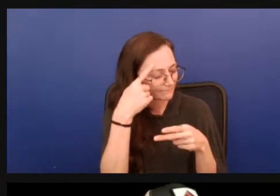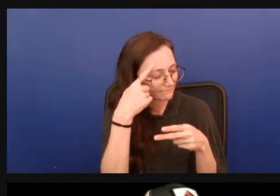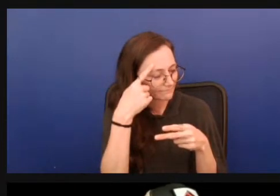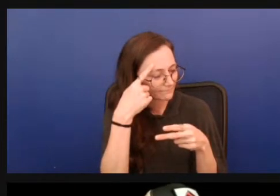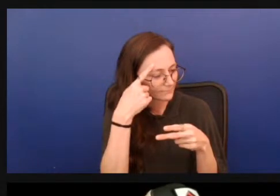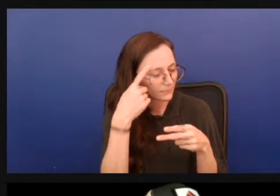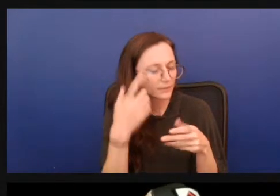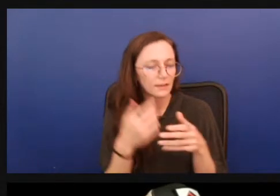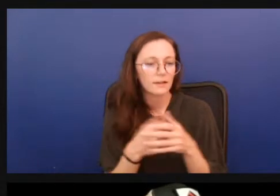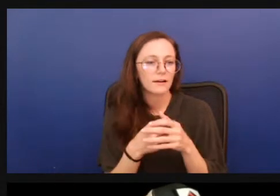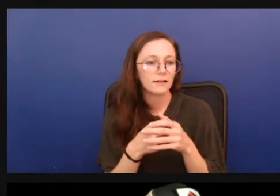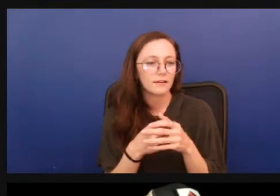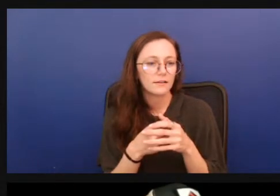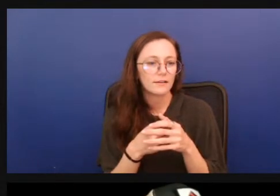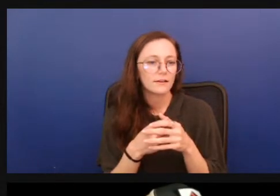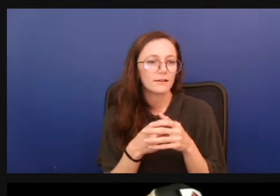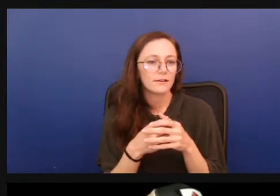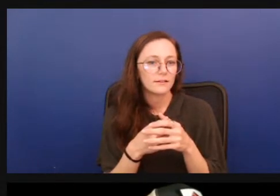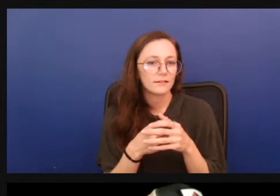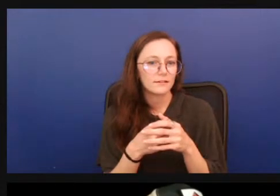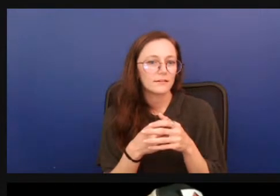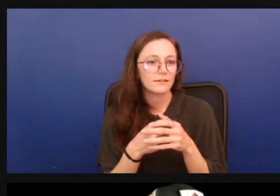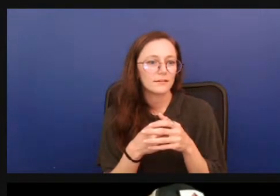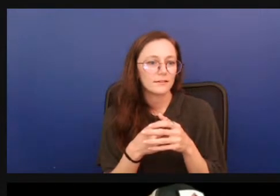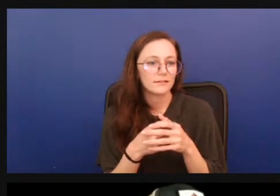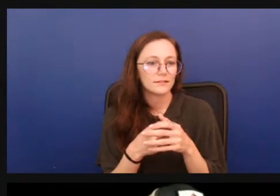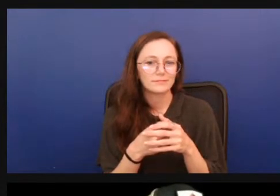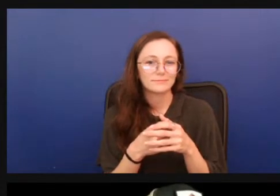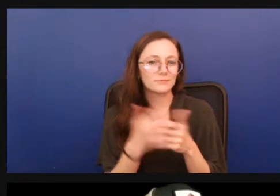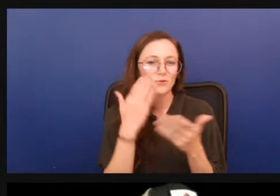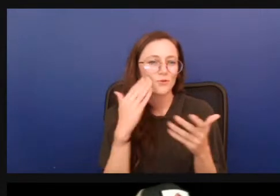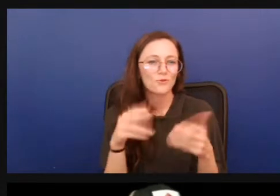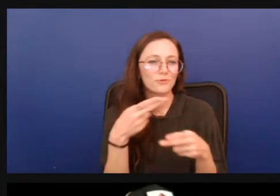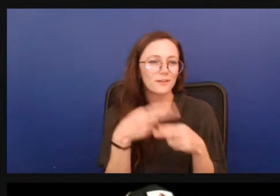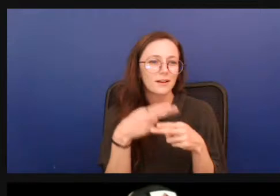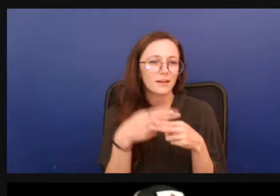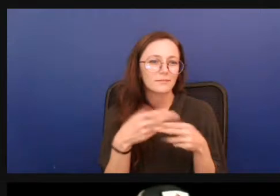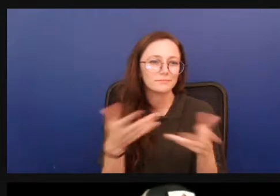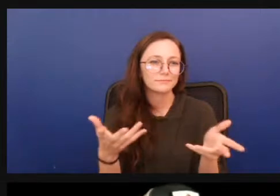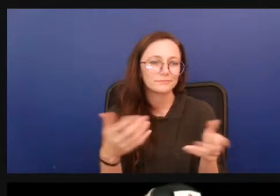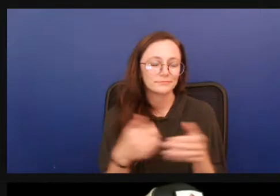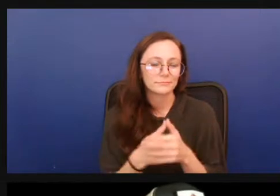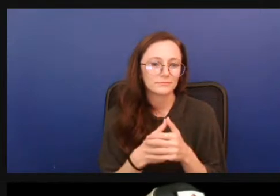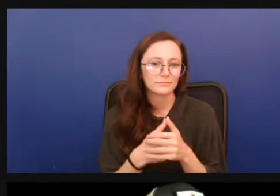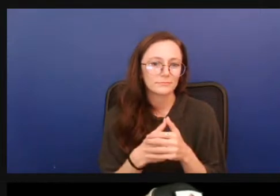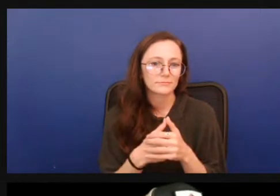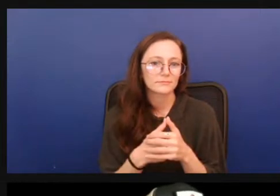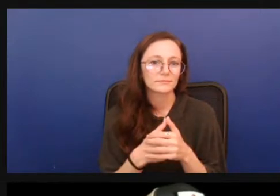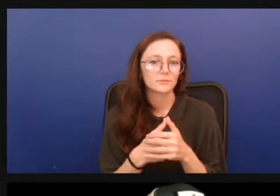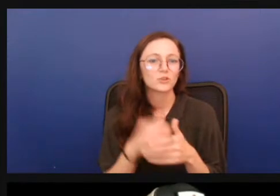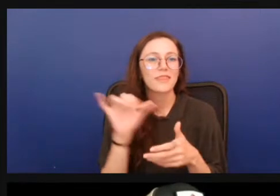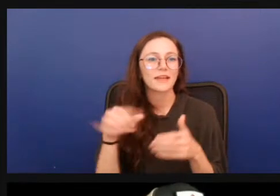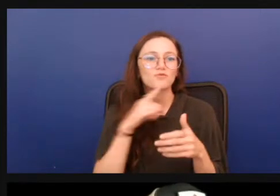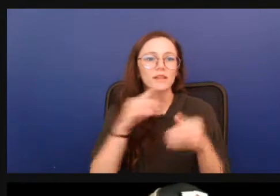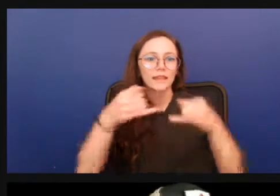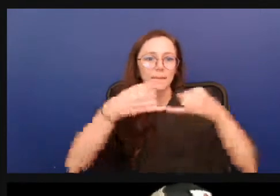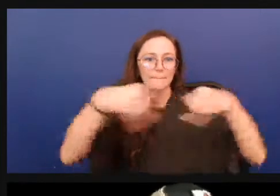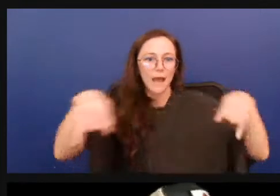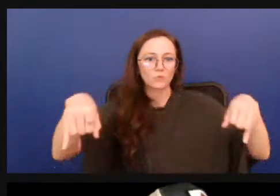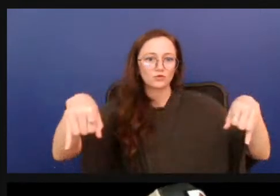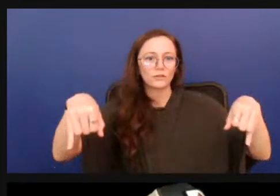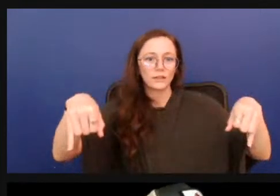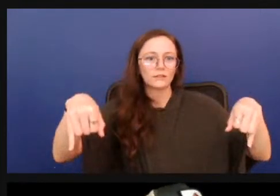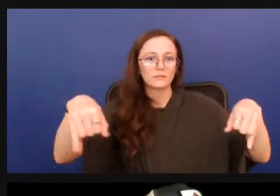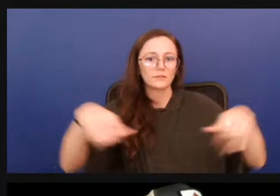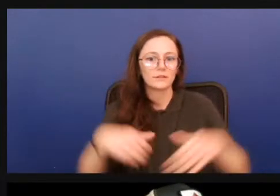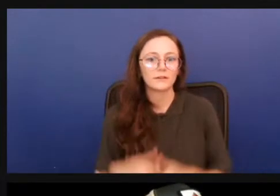Palua Seamount, I believe. Right here, I have to look at that name again. And that is kind of the boundary. So I'll scroll it down to